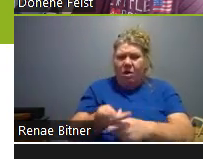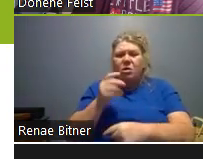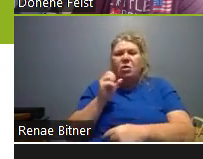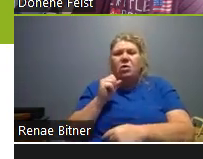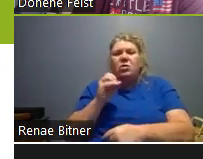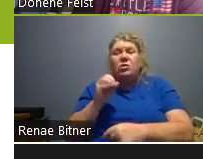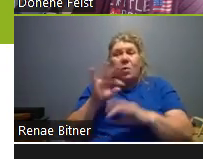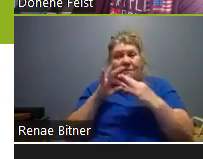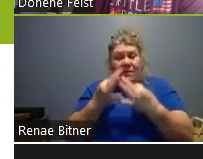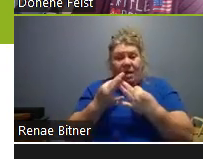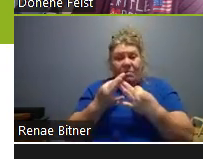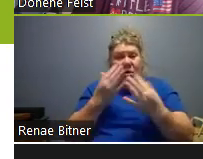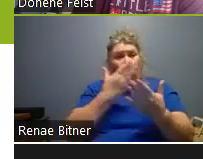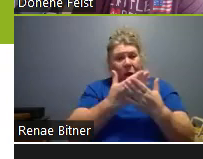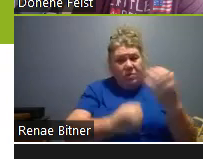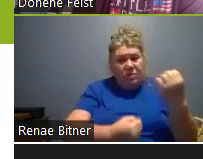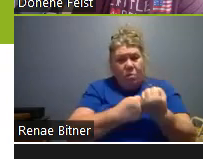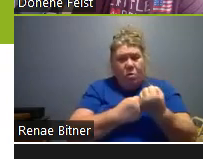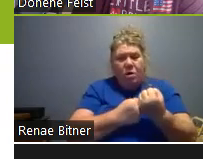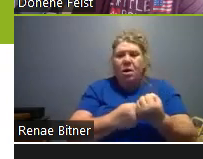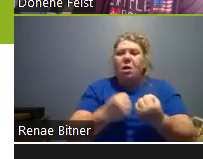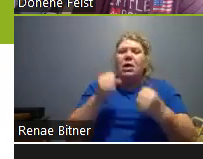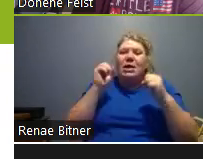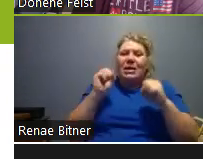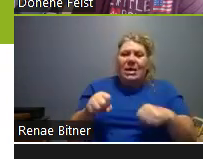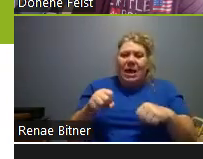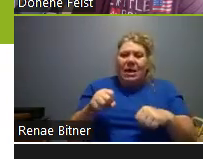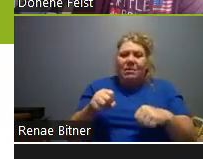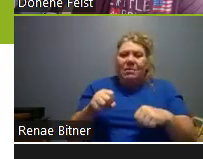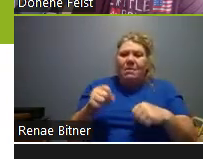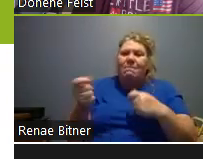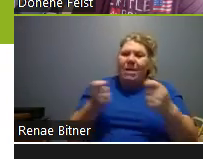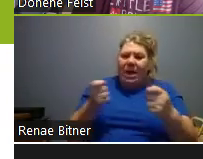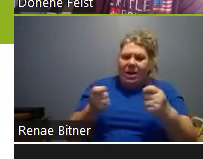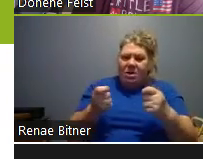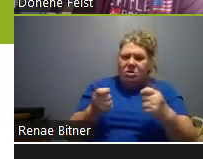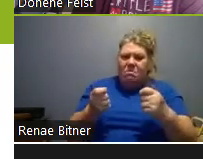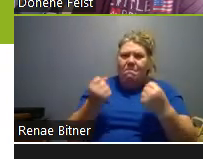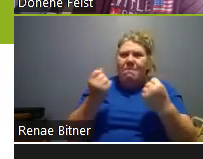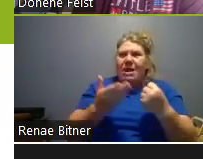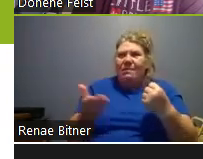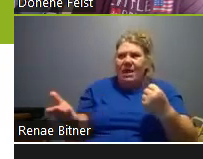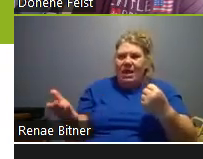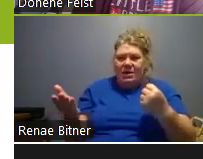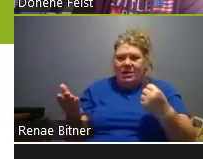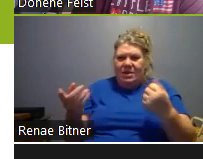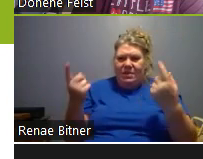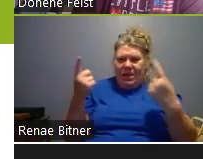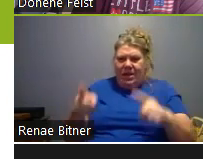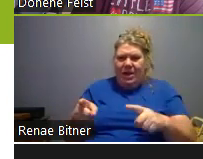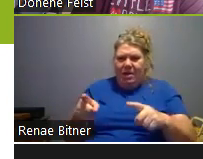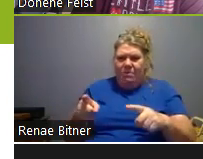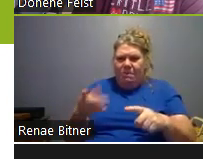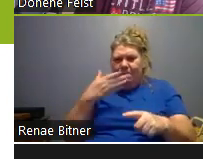a family that is well supported is going to be able to manage a lot of the things that happen